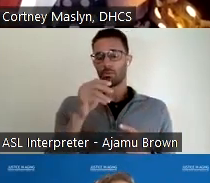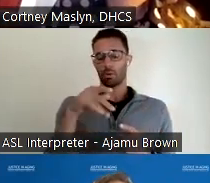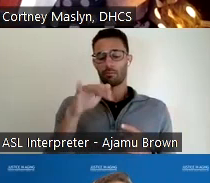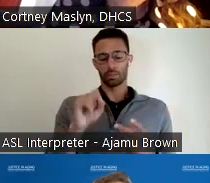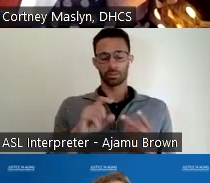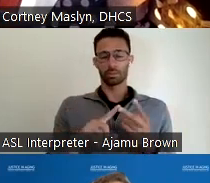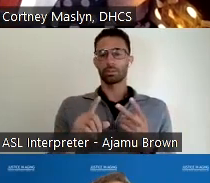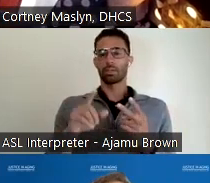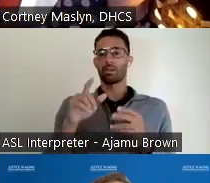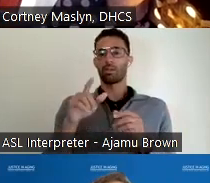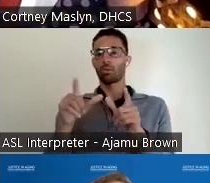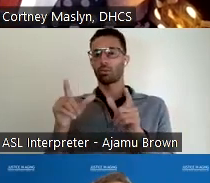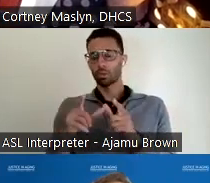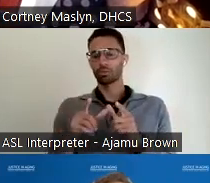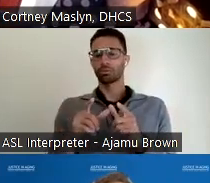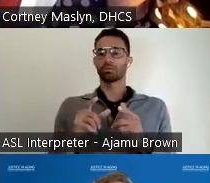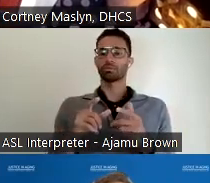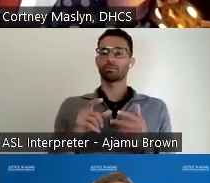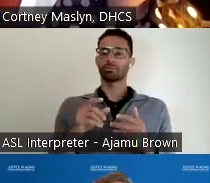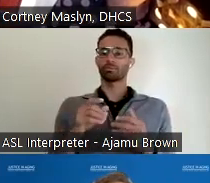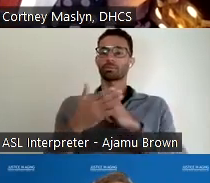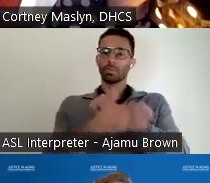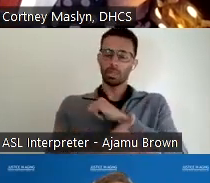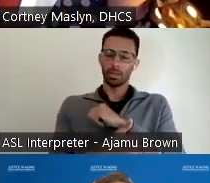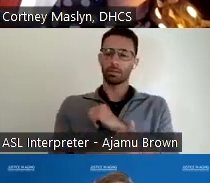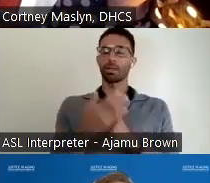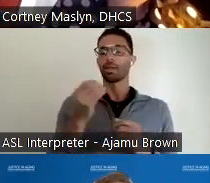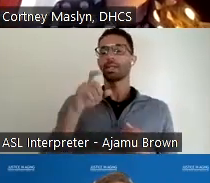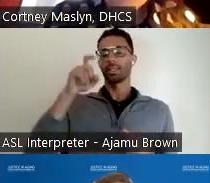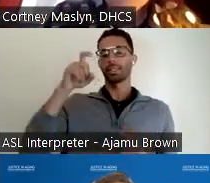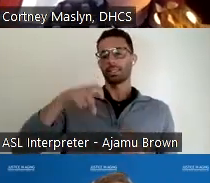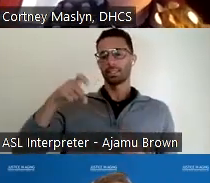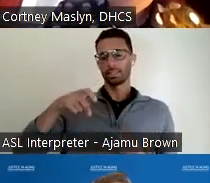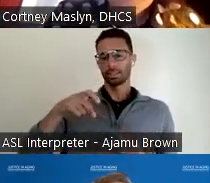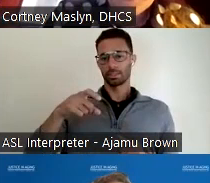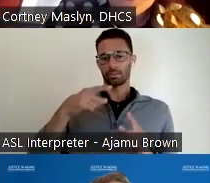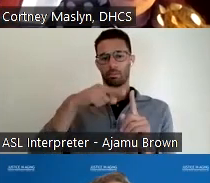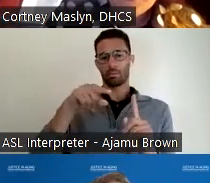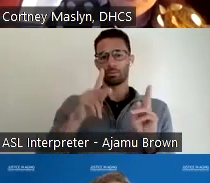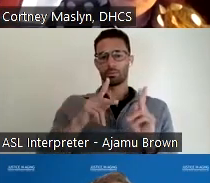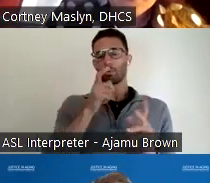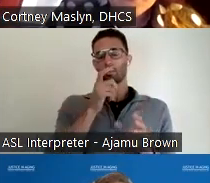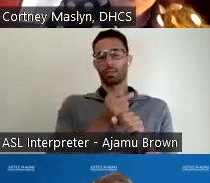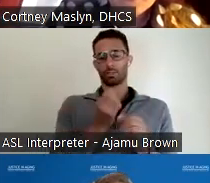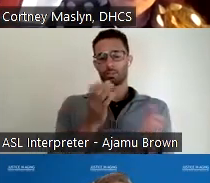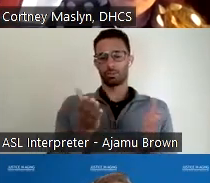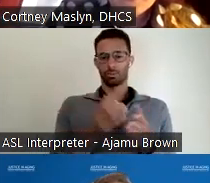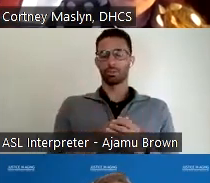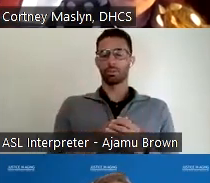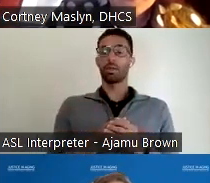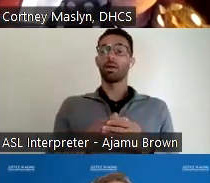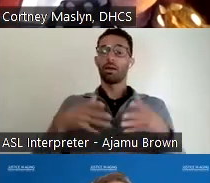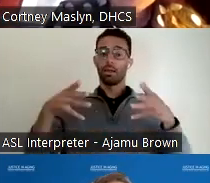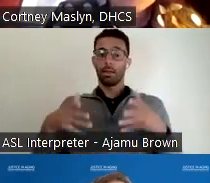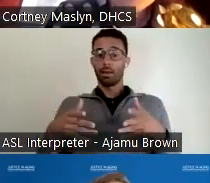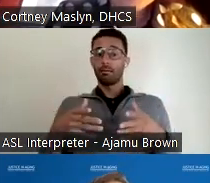and then also by need. What are the needs of the people that are currently getting these services? And then we are left with who is really